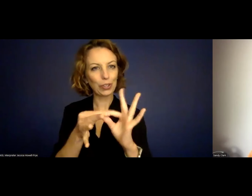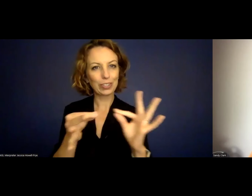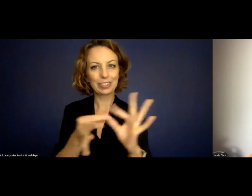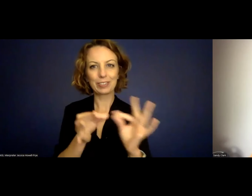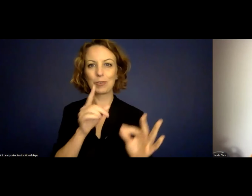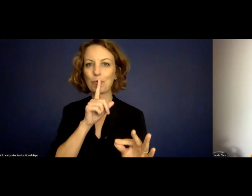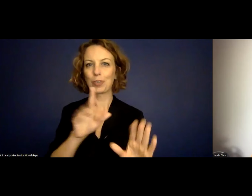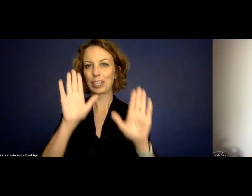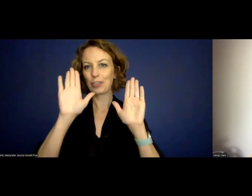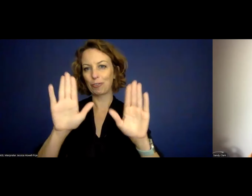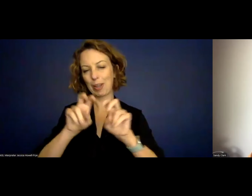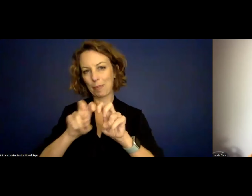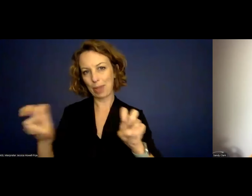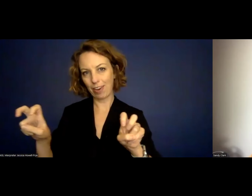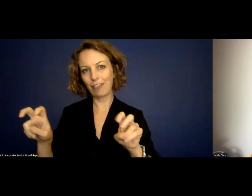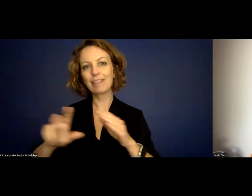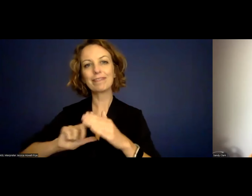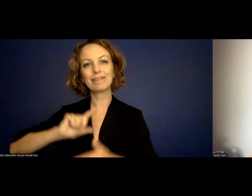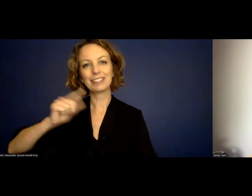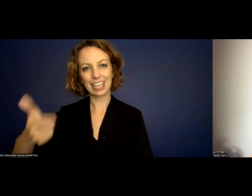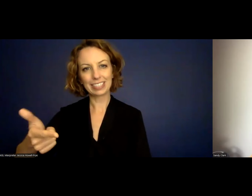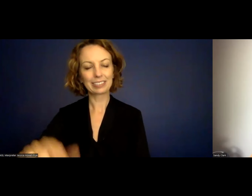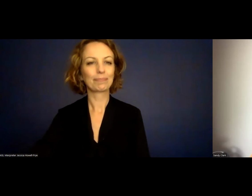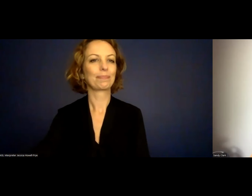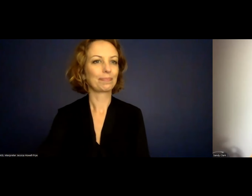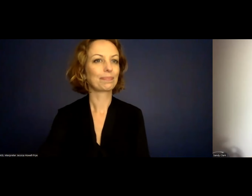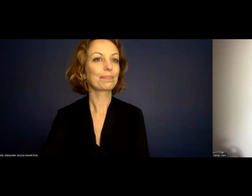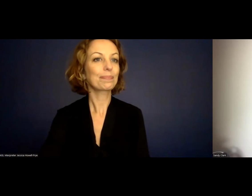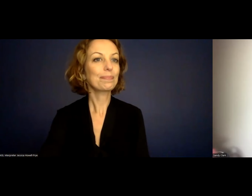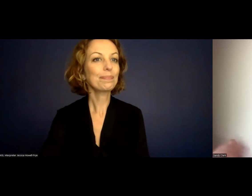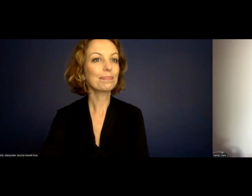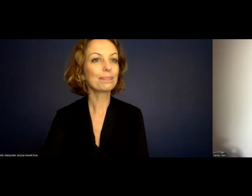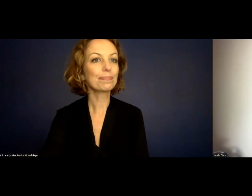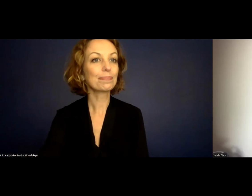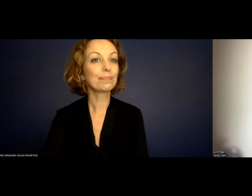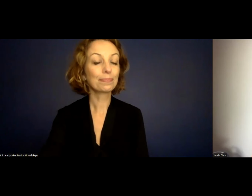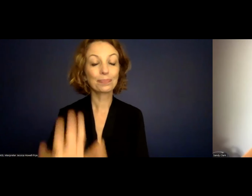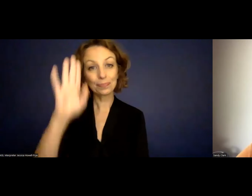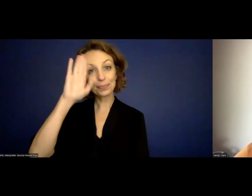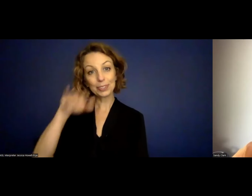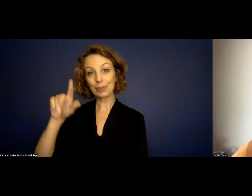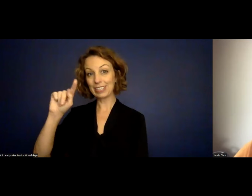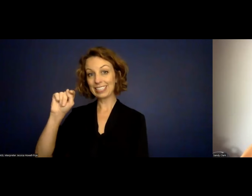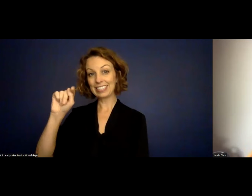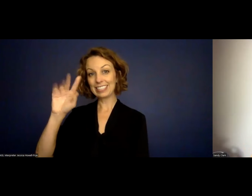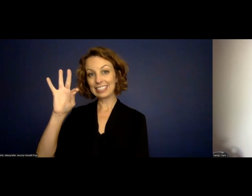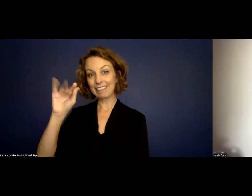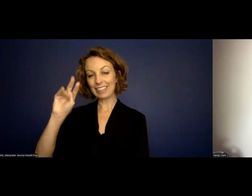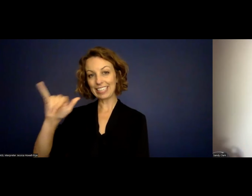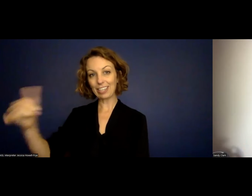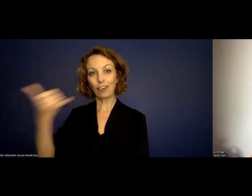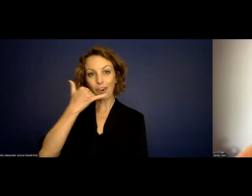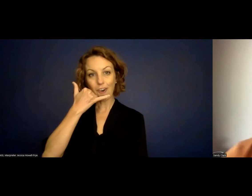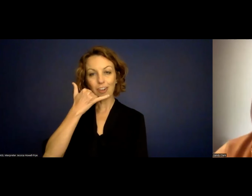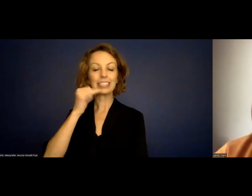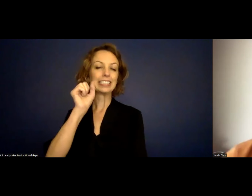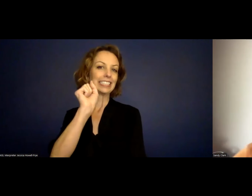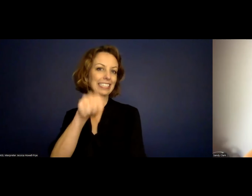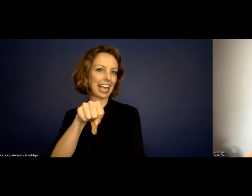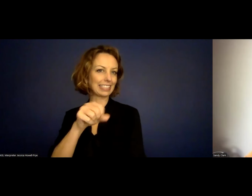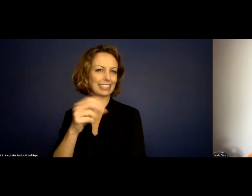great panel afterward. So, you know, when Tiffany called, I have to say that, yes, I said